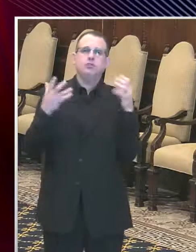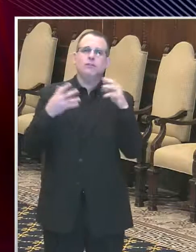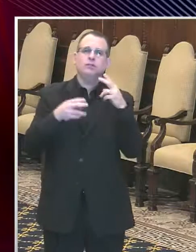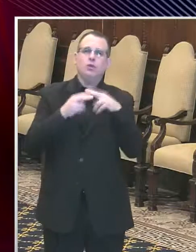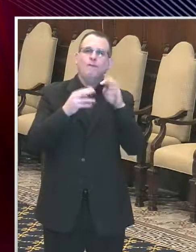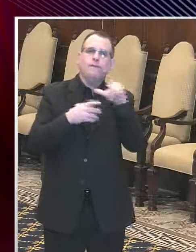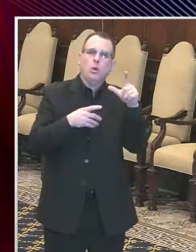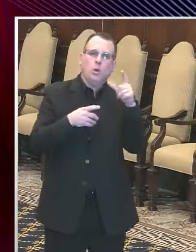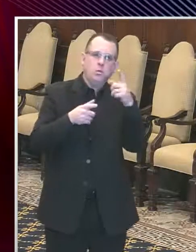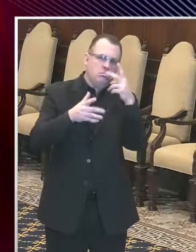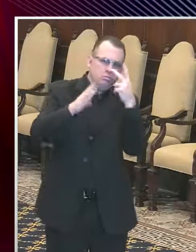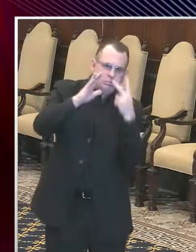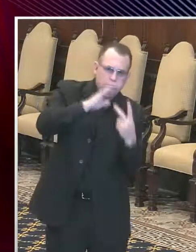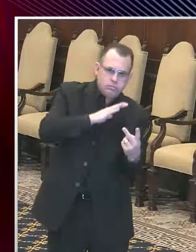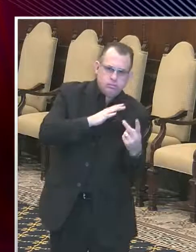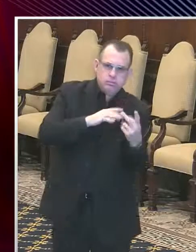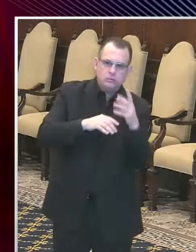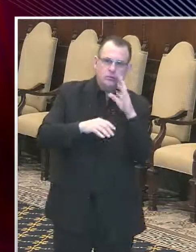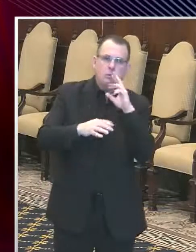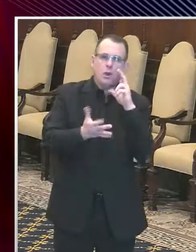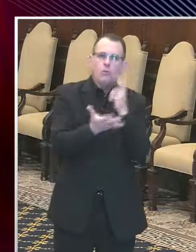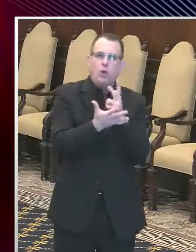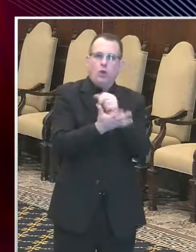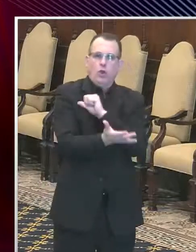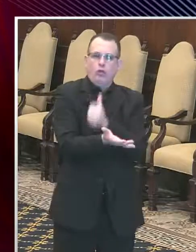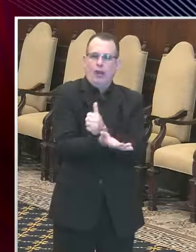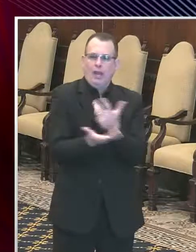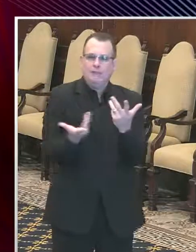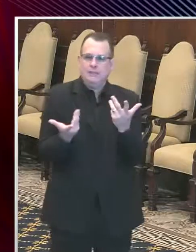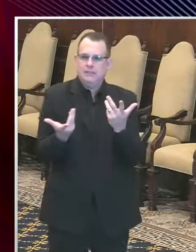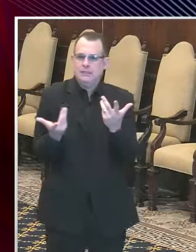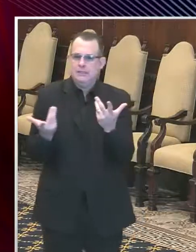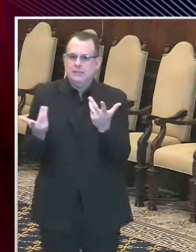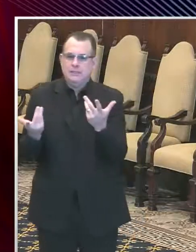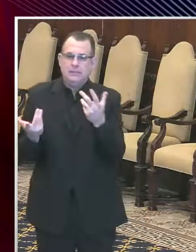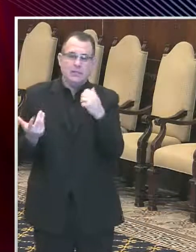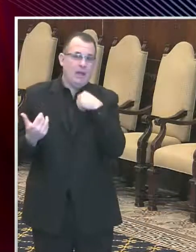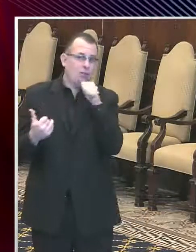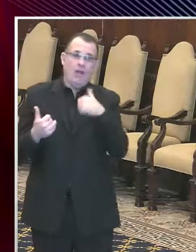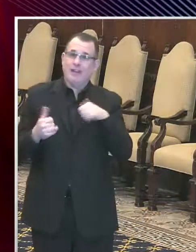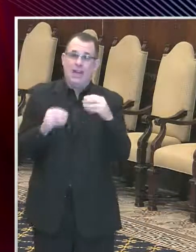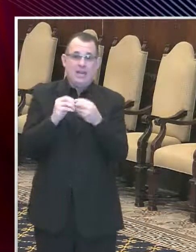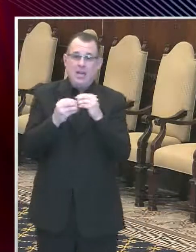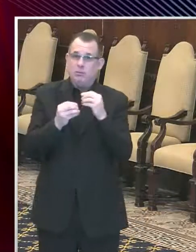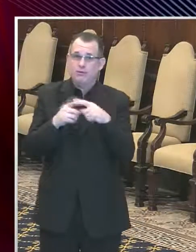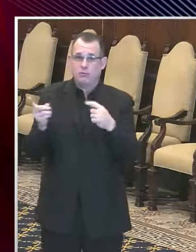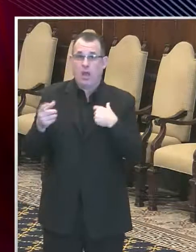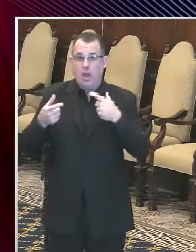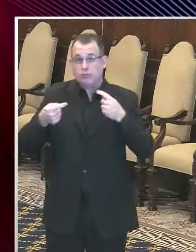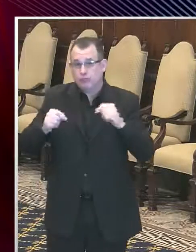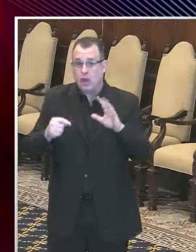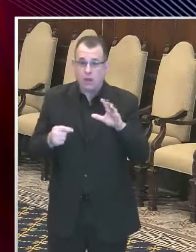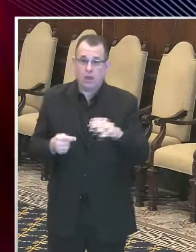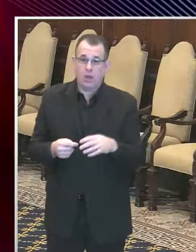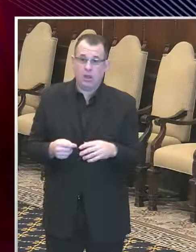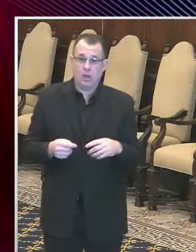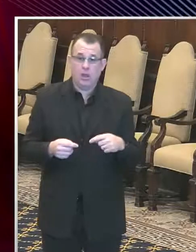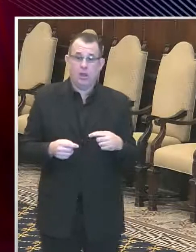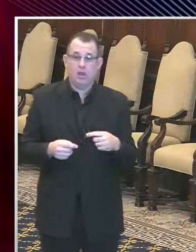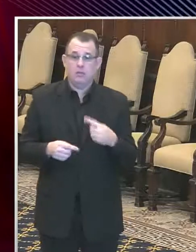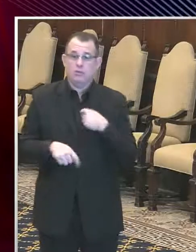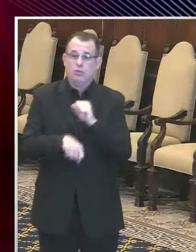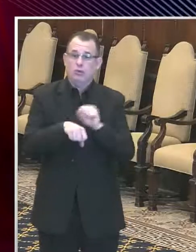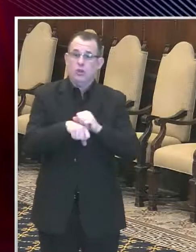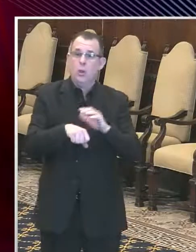have the parking authority numbers. We can certainly try to get some from them. We're working right now on our own budget